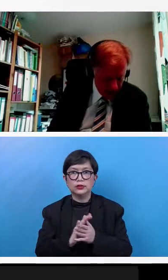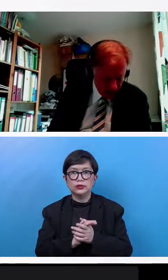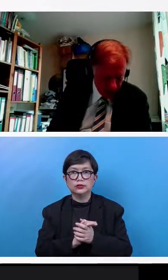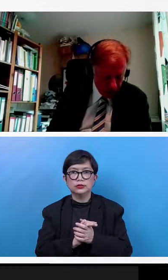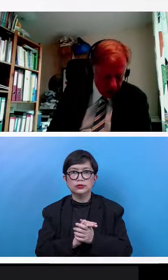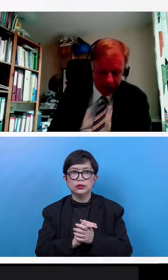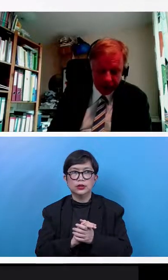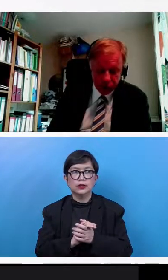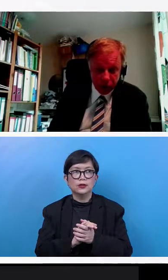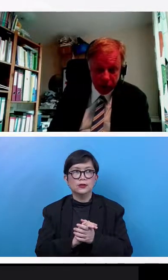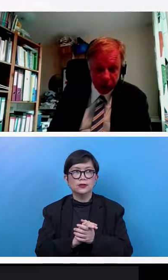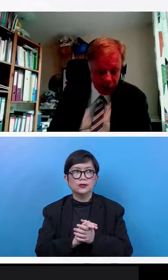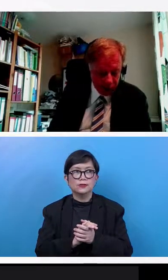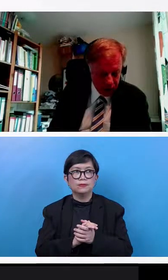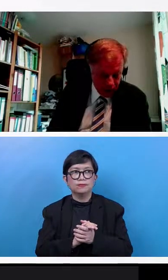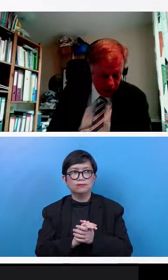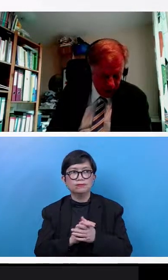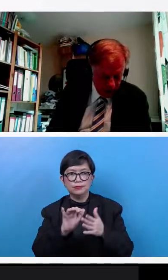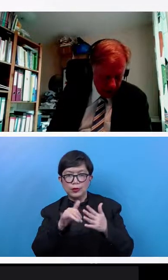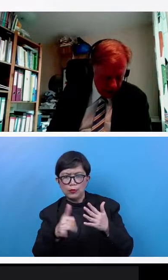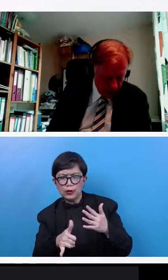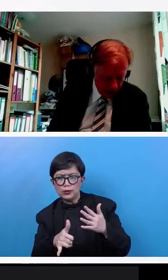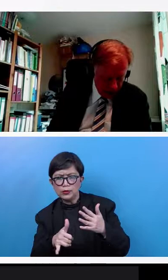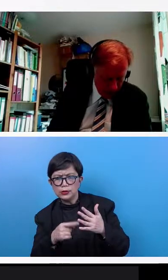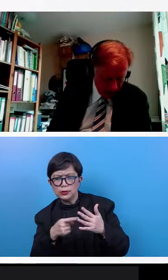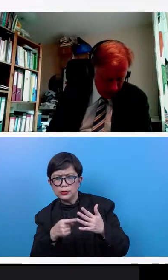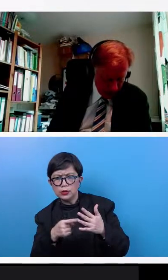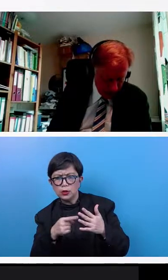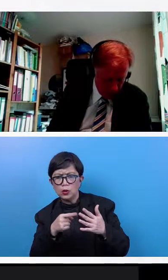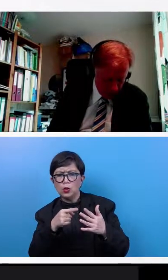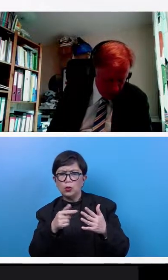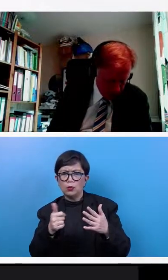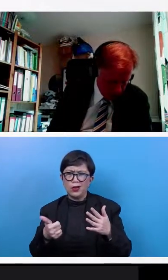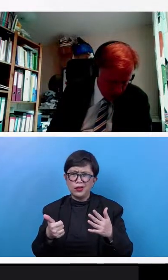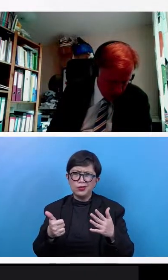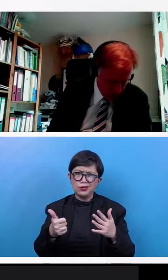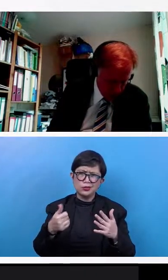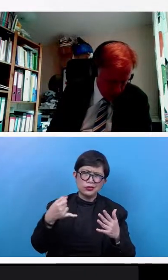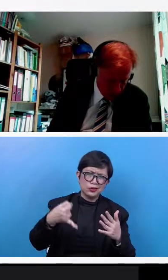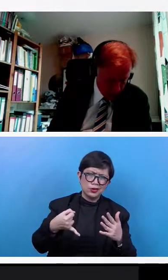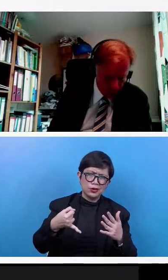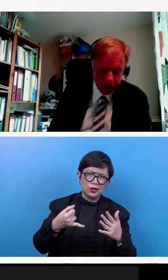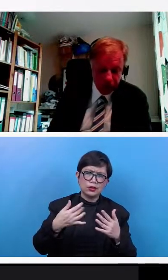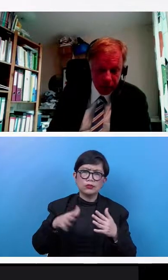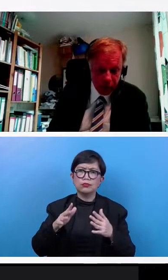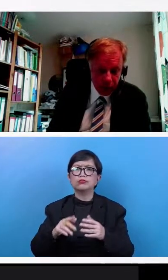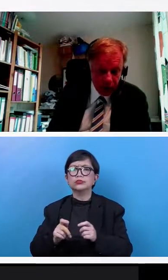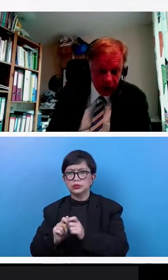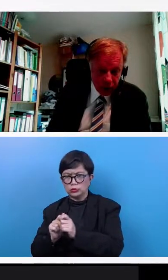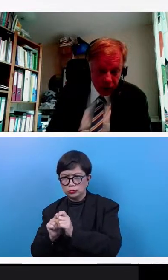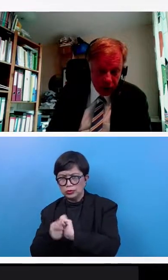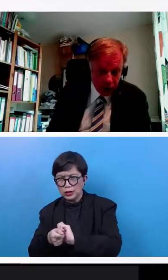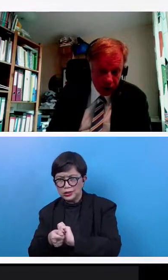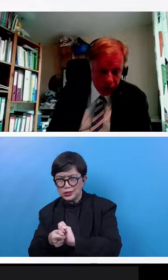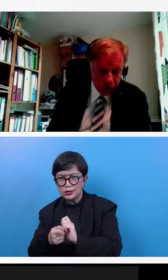testing, learning by doing, and adapting to local